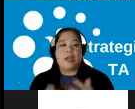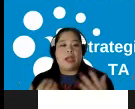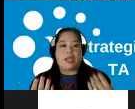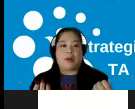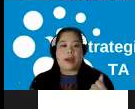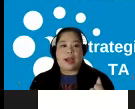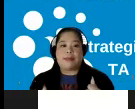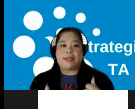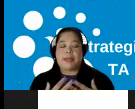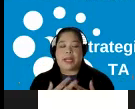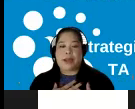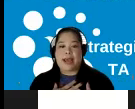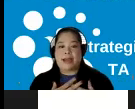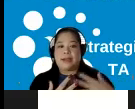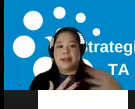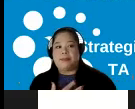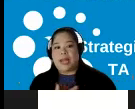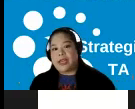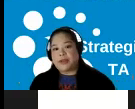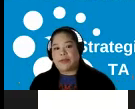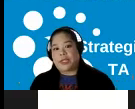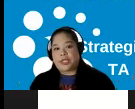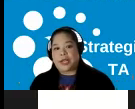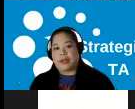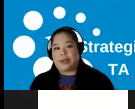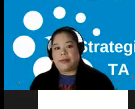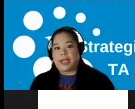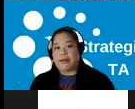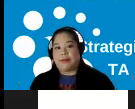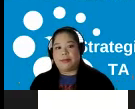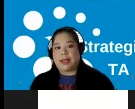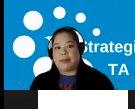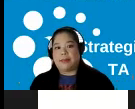of, I was somebody who had many years of early childhood